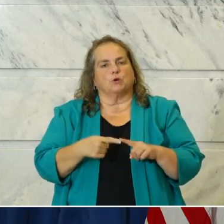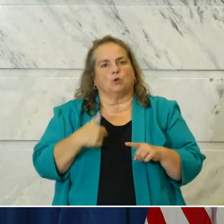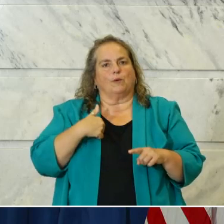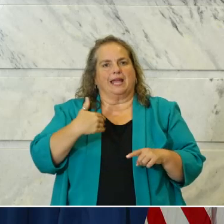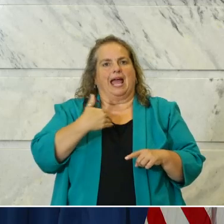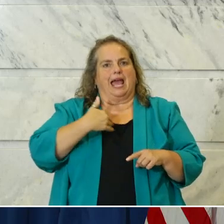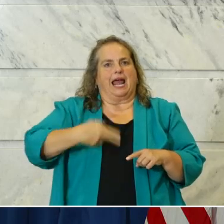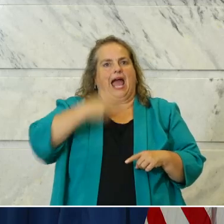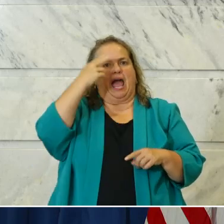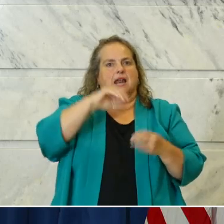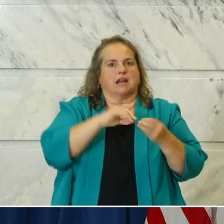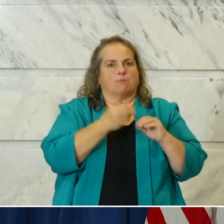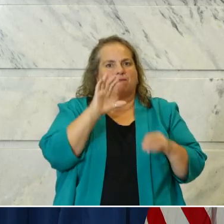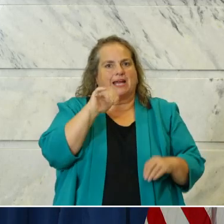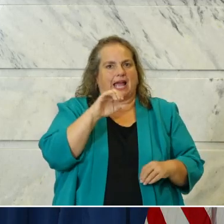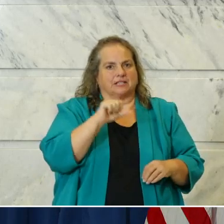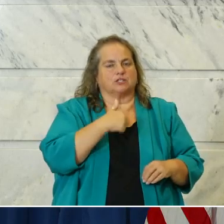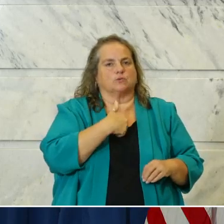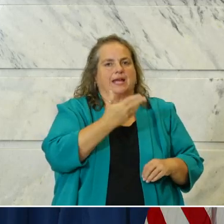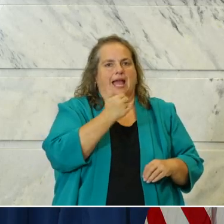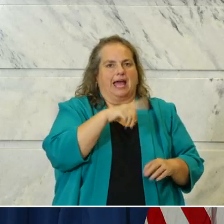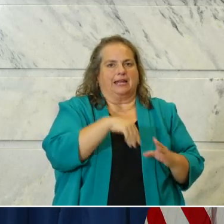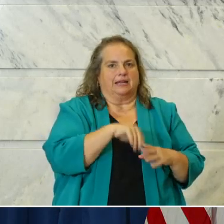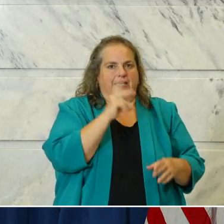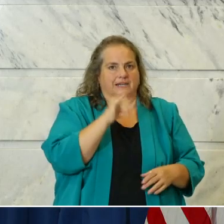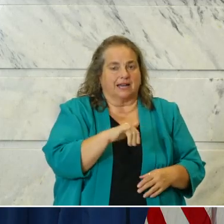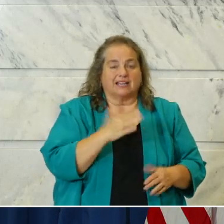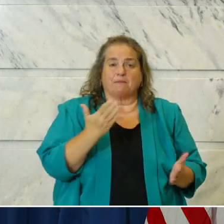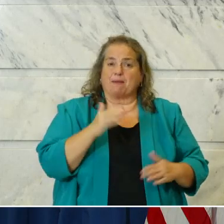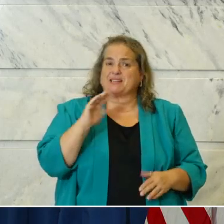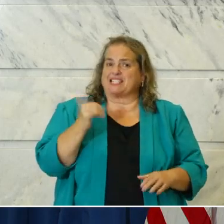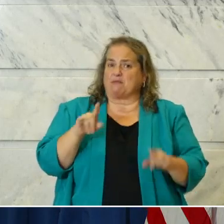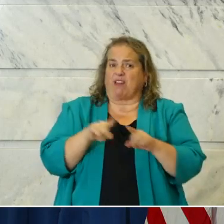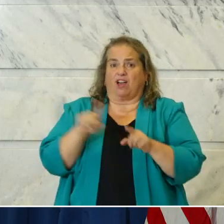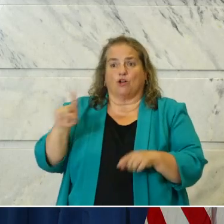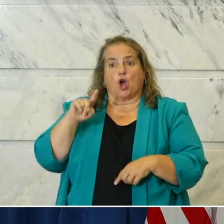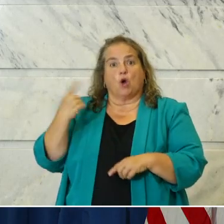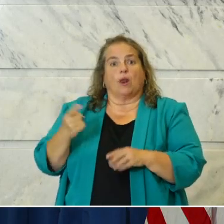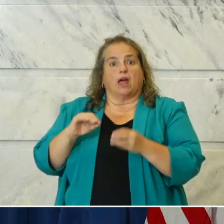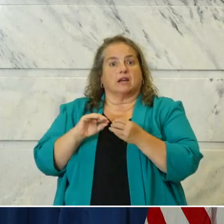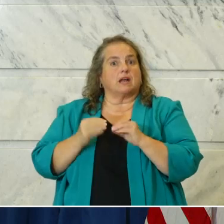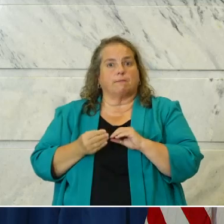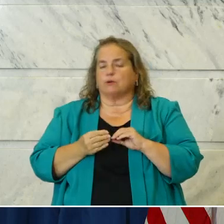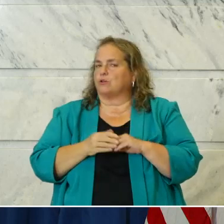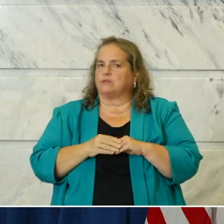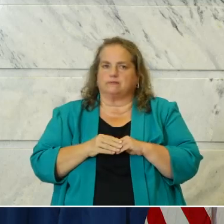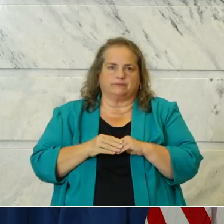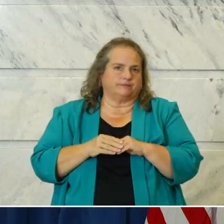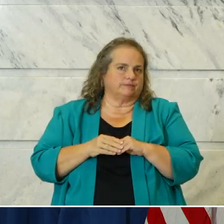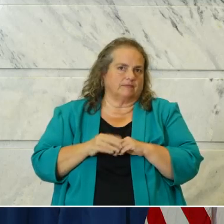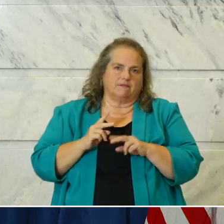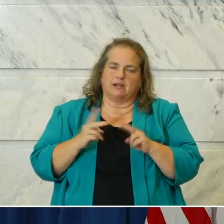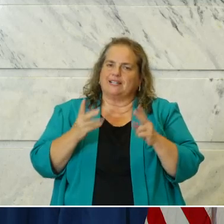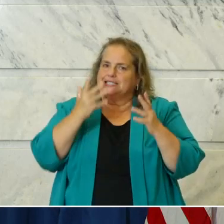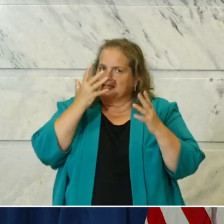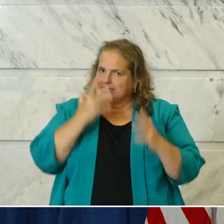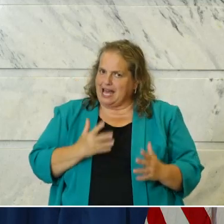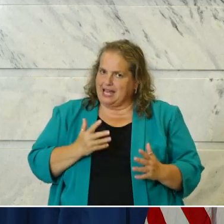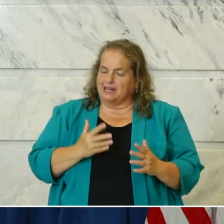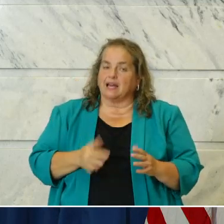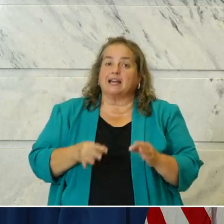have in Kentucky. They may just seem like they're a number, but it's a very sad, simple